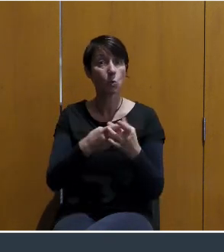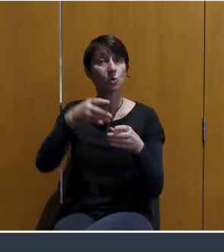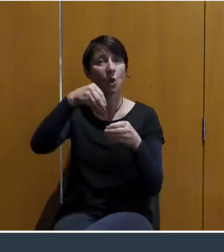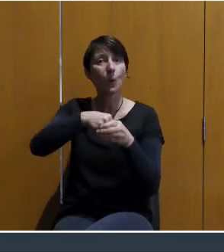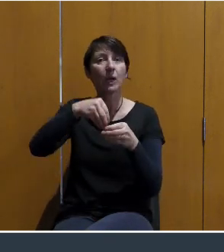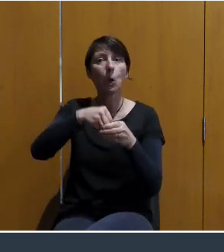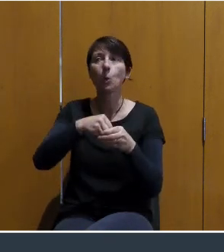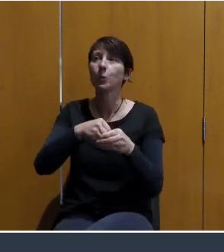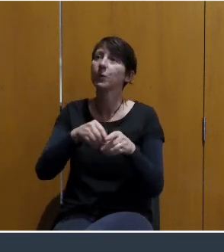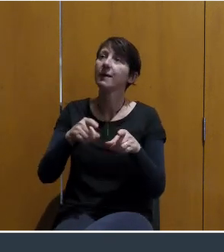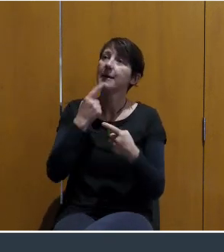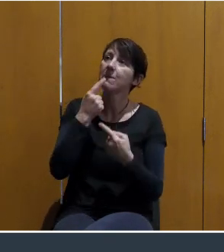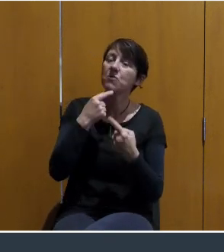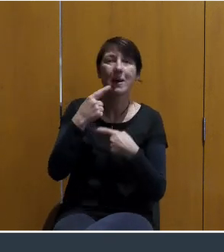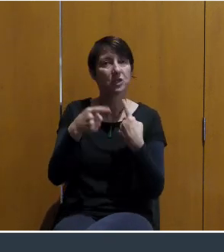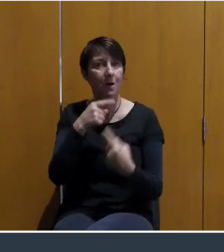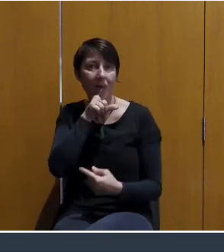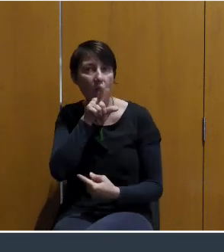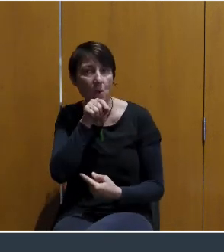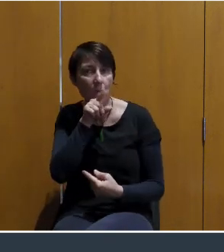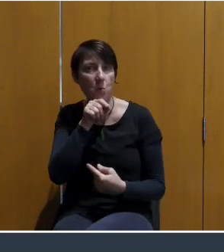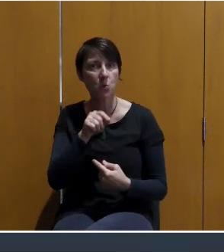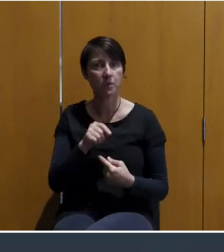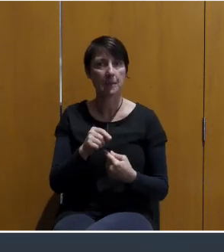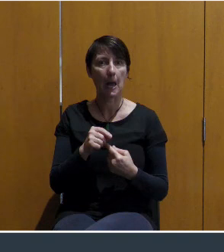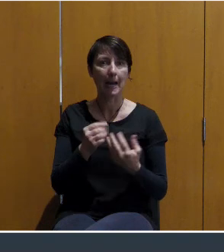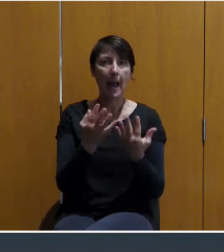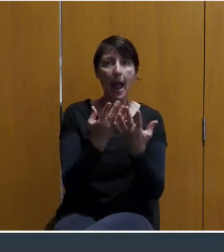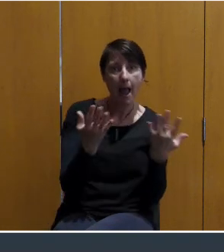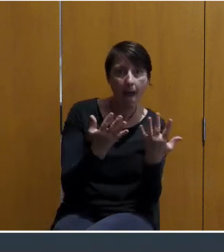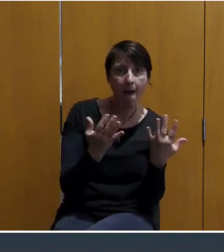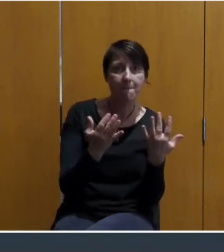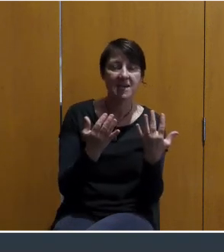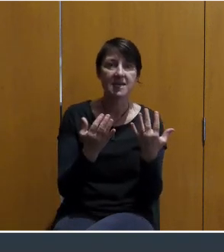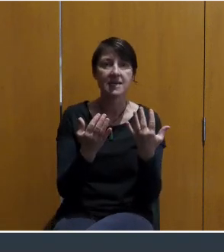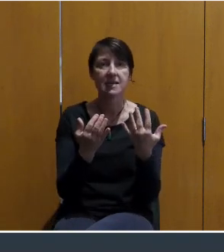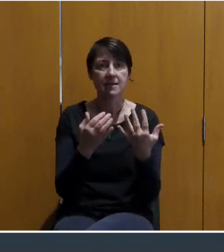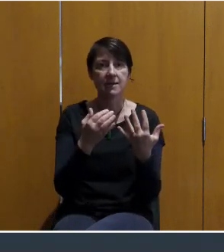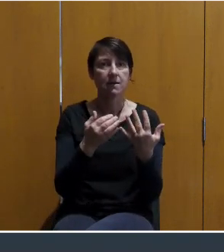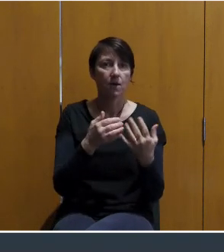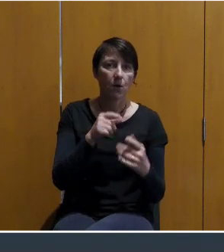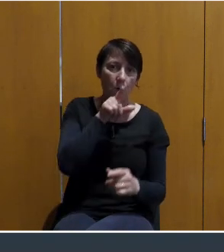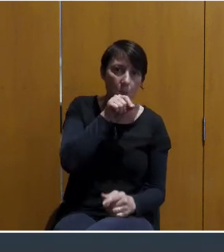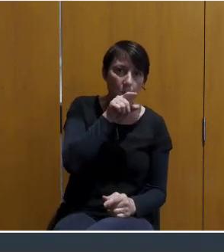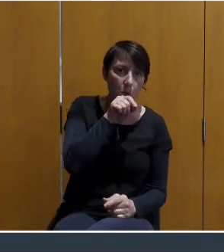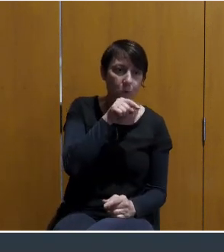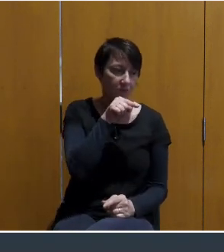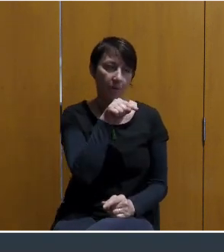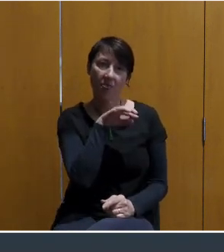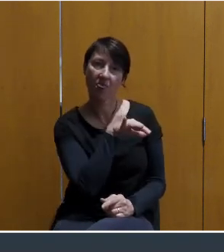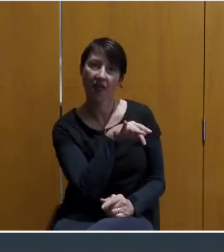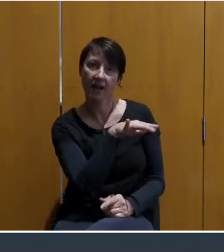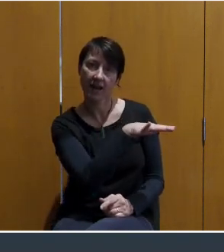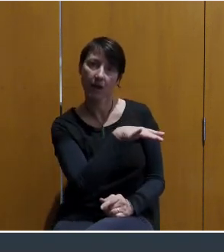sensitive areas, or is it pretty much, should we just wait and see what the review brings out? Or I want to know that we're